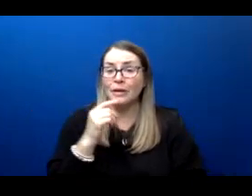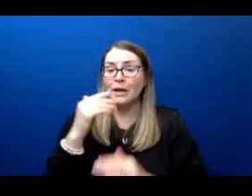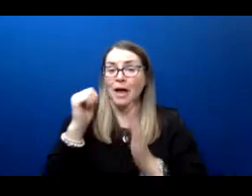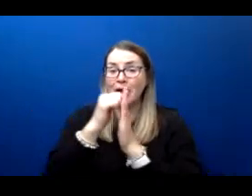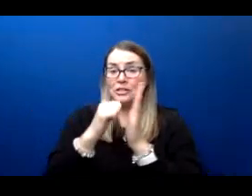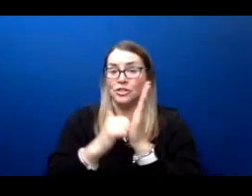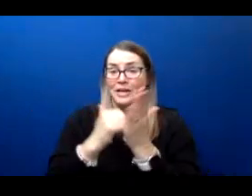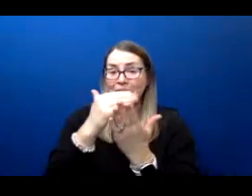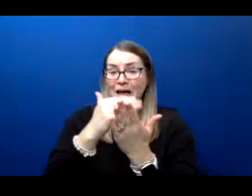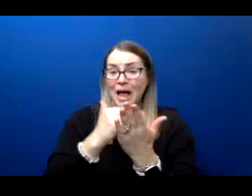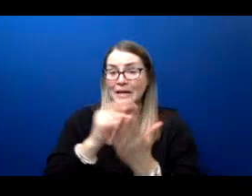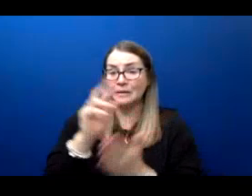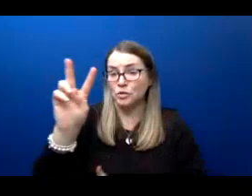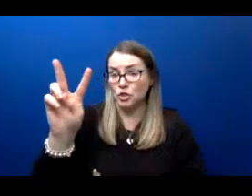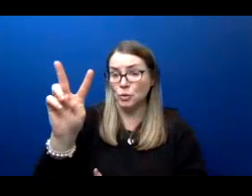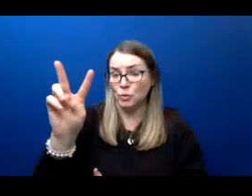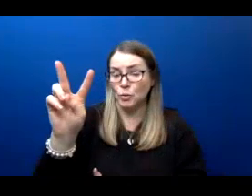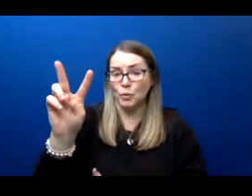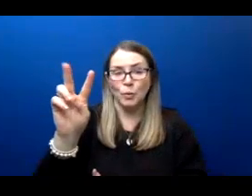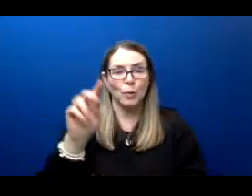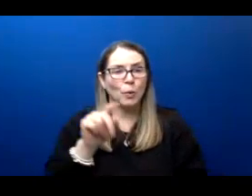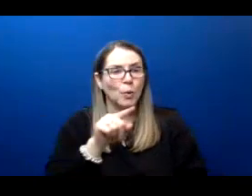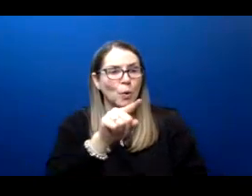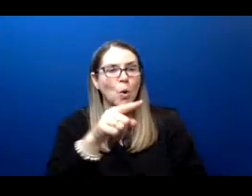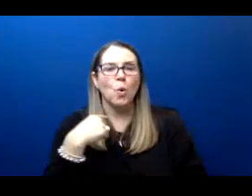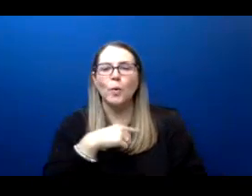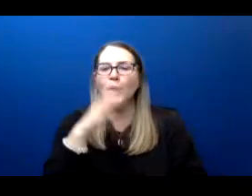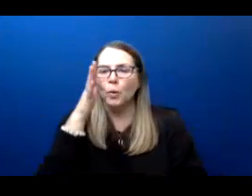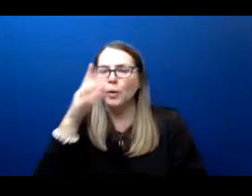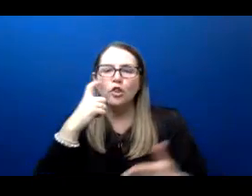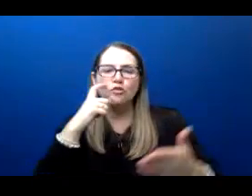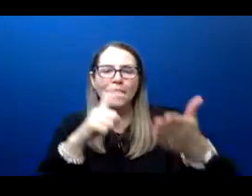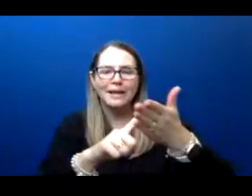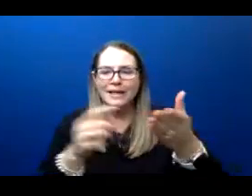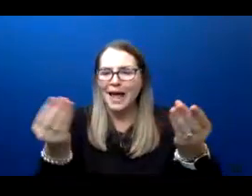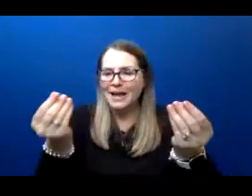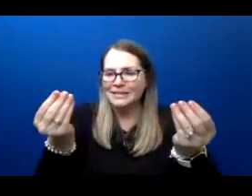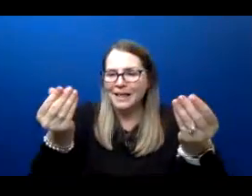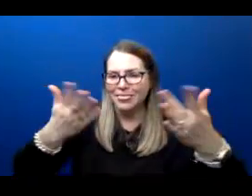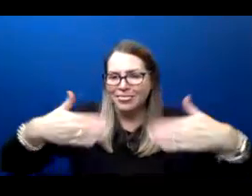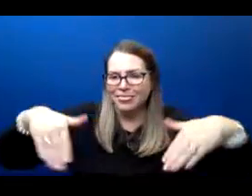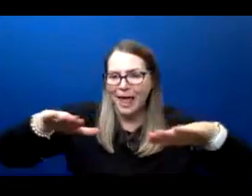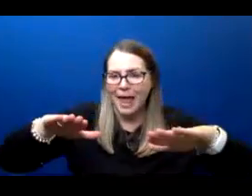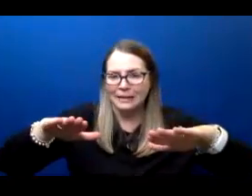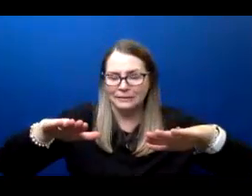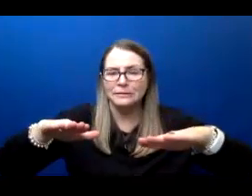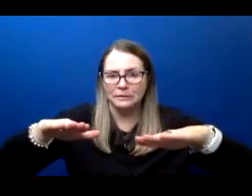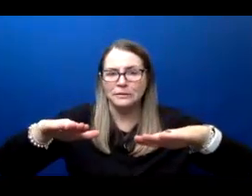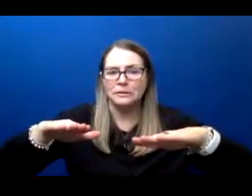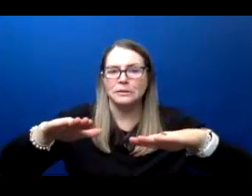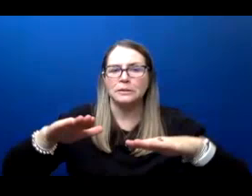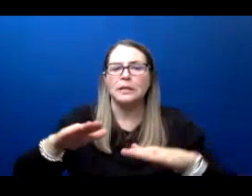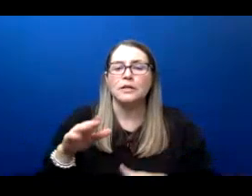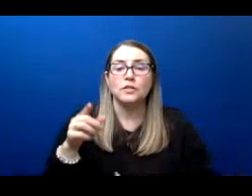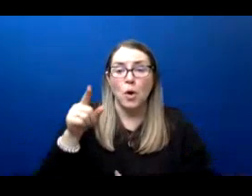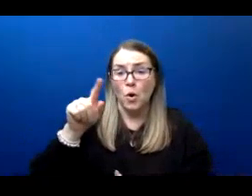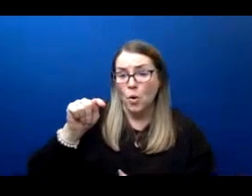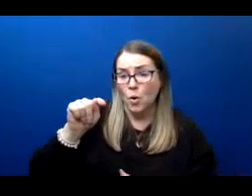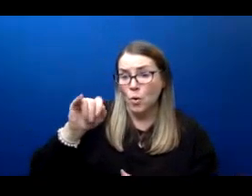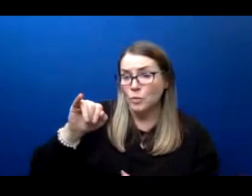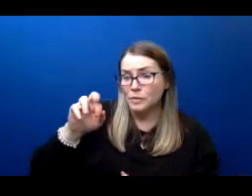our practice to rotate reading of our land acknowledgement. So Ms. Tiara Flynn, you are our